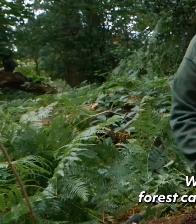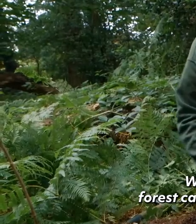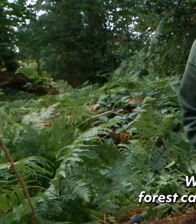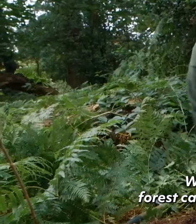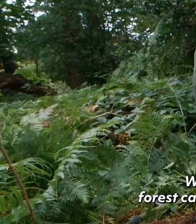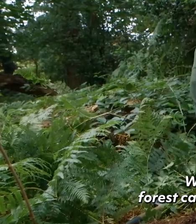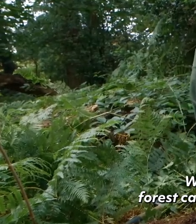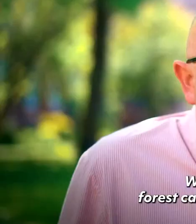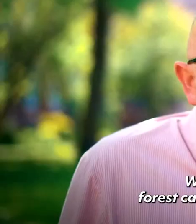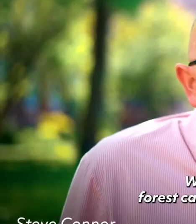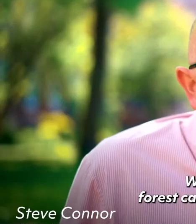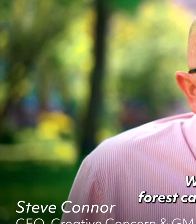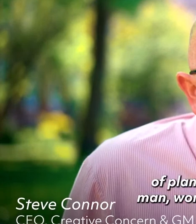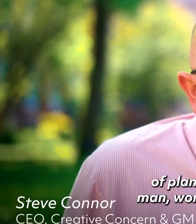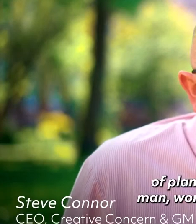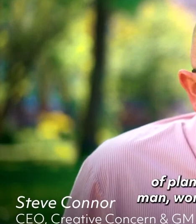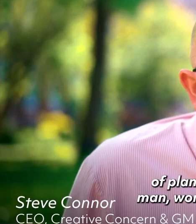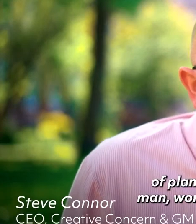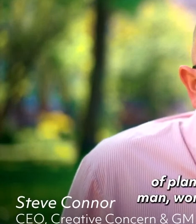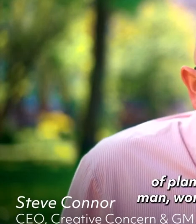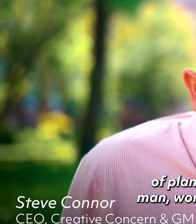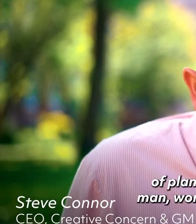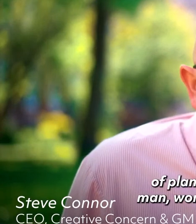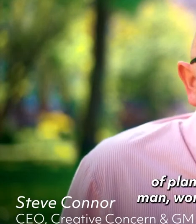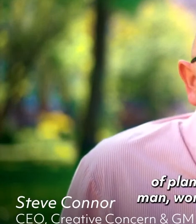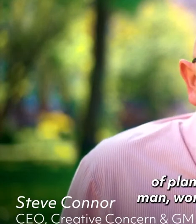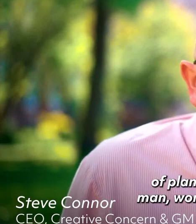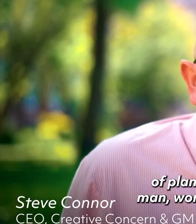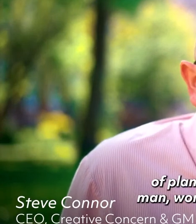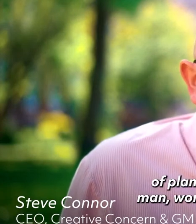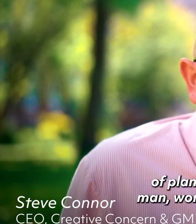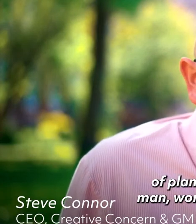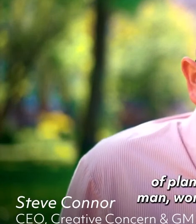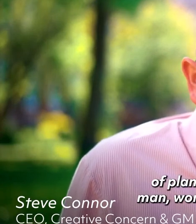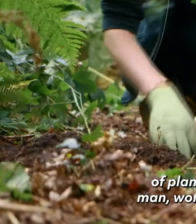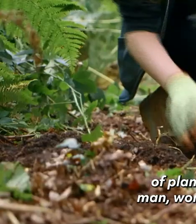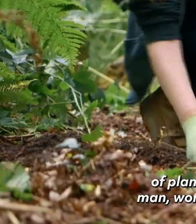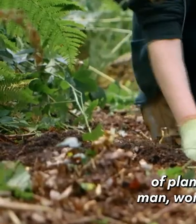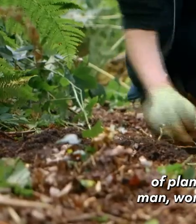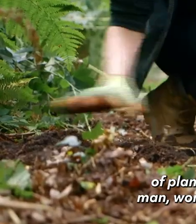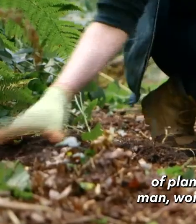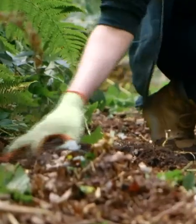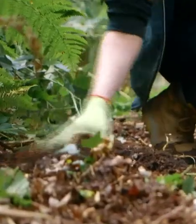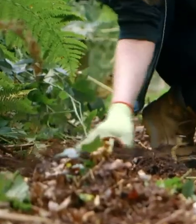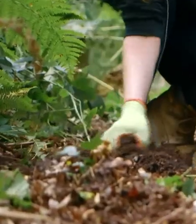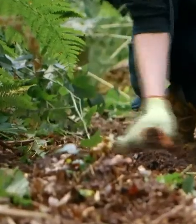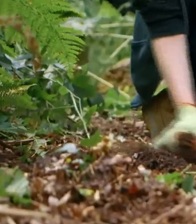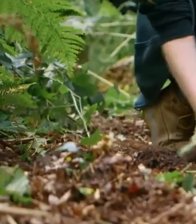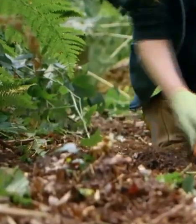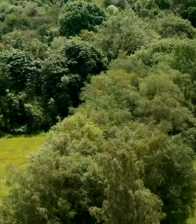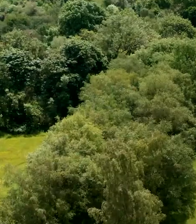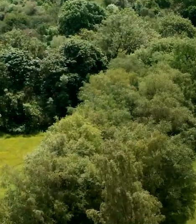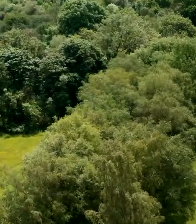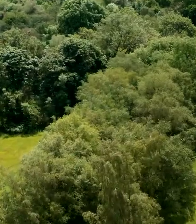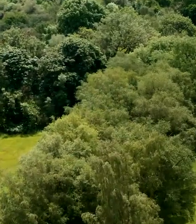forest called City of Trees, with their aim of planting a tree literally for every man, woman and child in the city region.